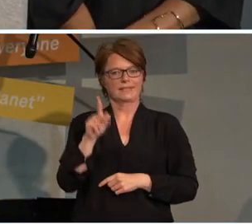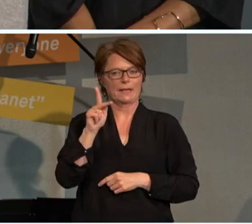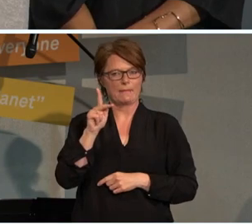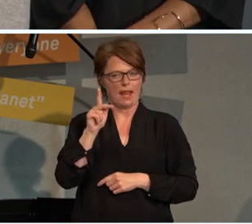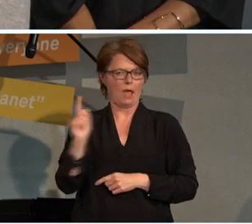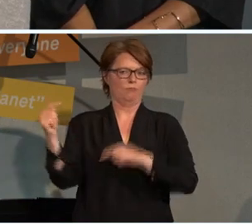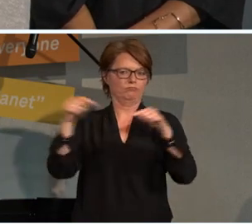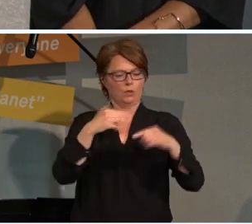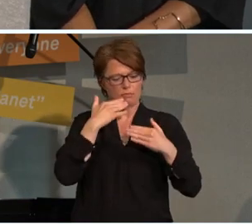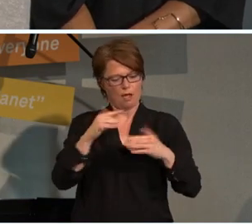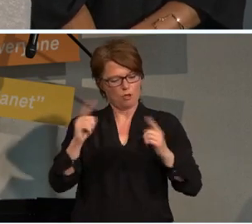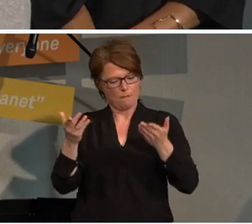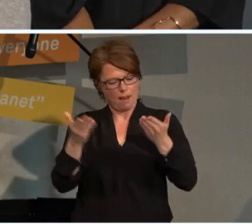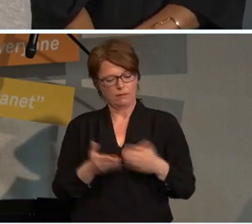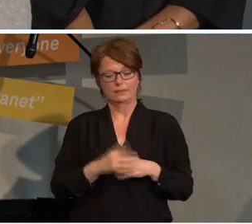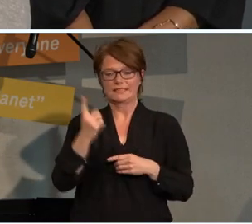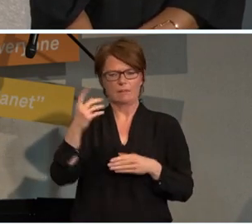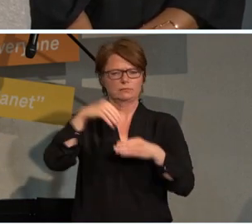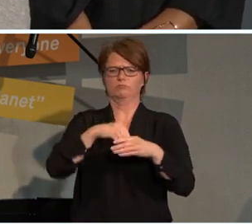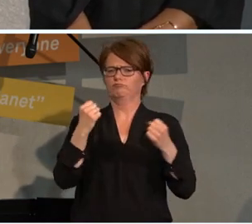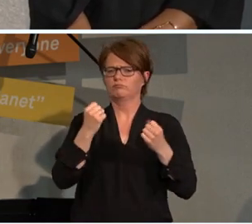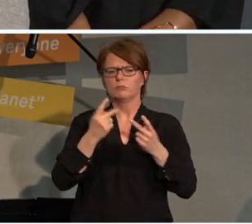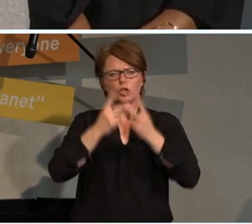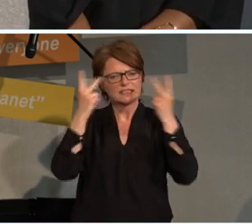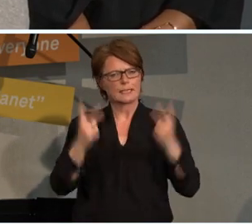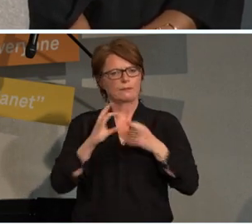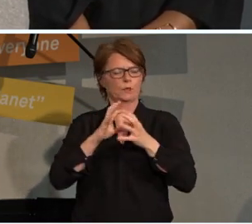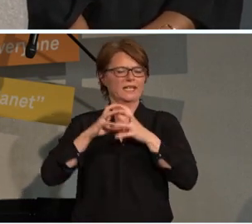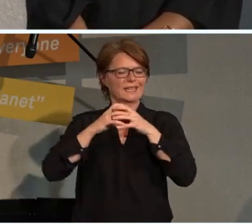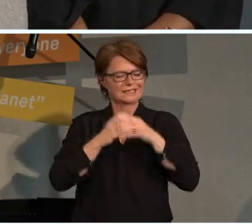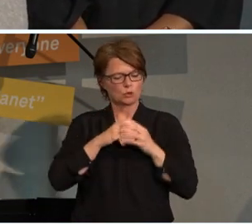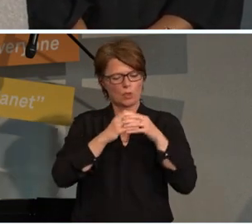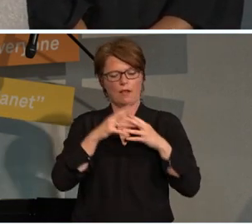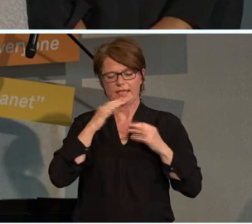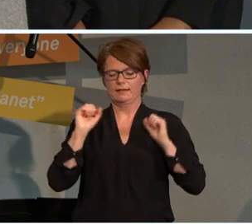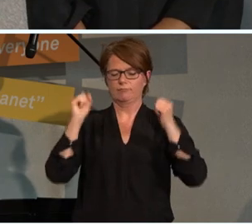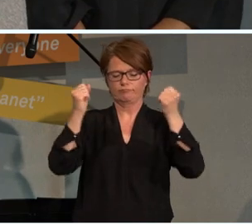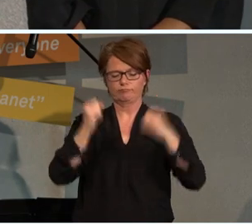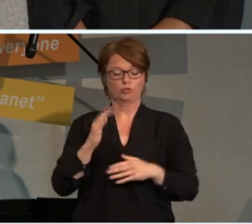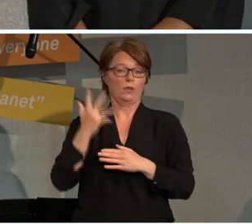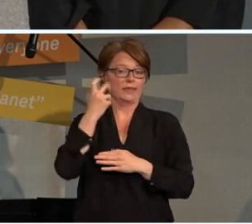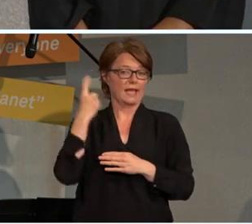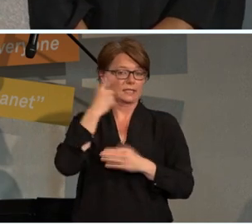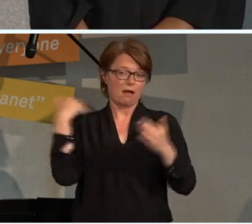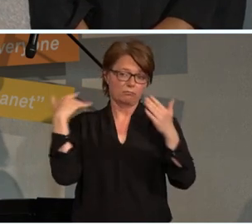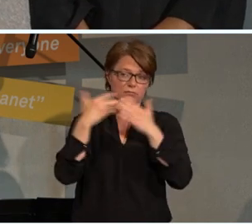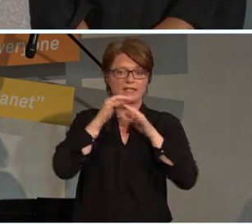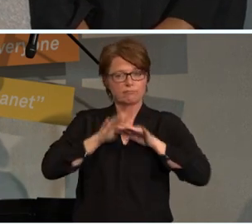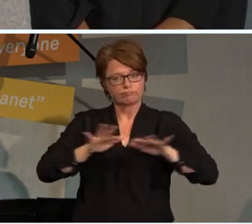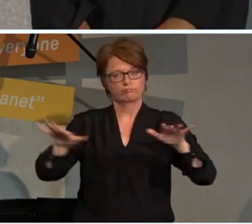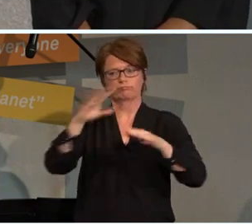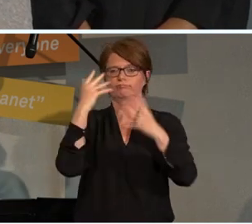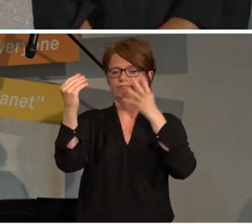overcome intersectional discriminations, you have to get rid of what we are used to call the standard. We have to